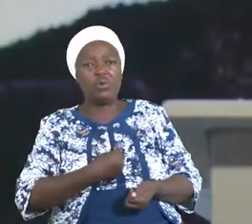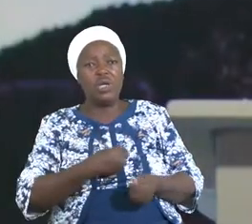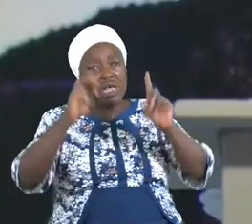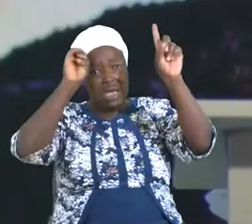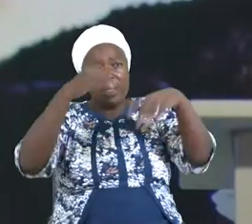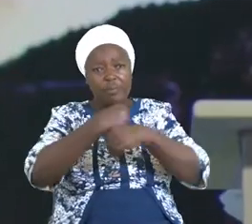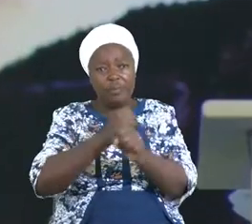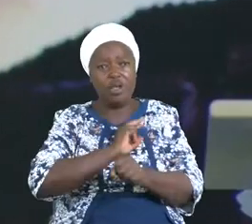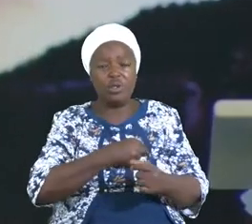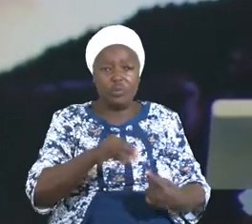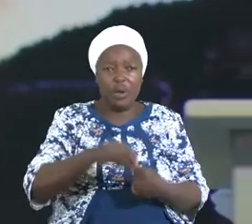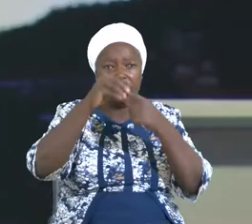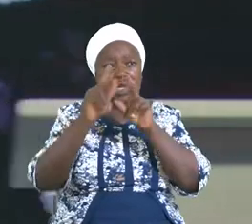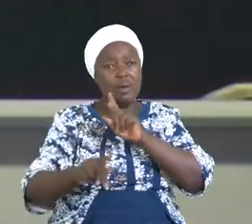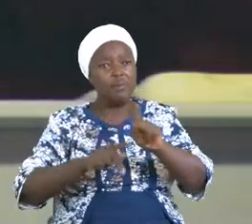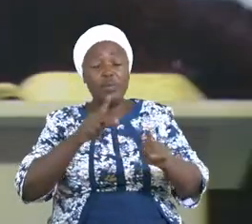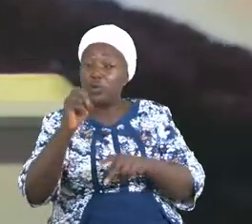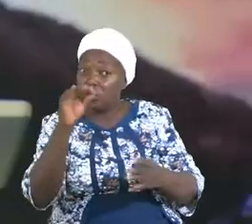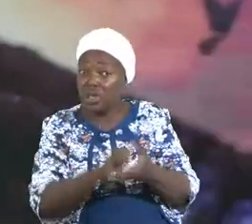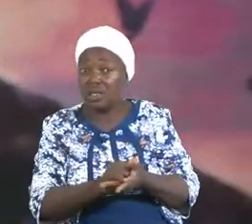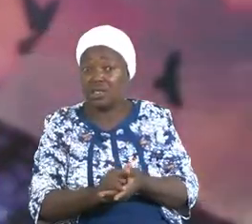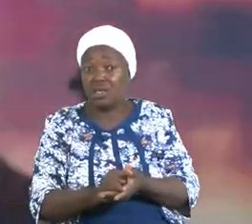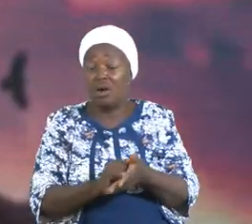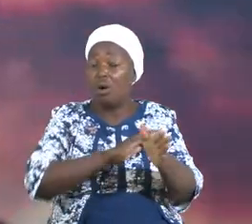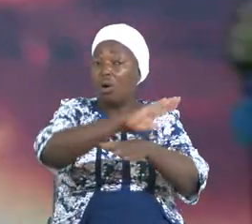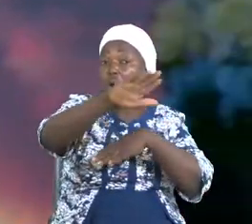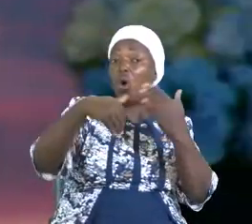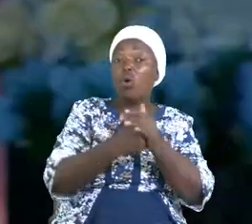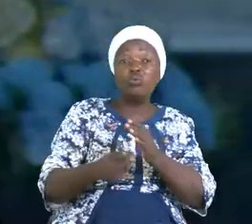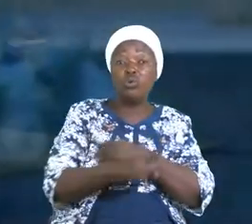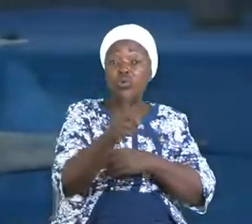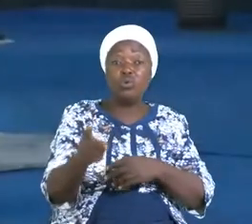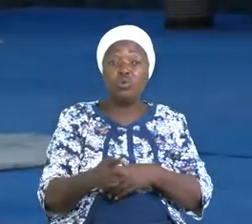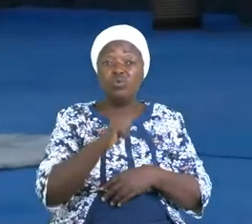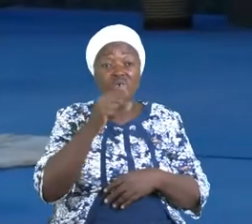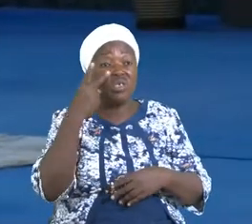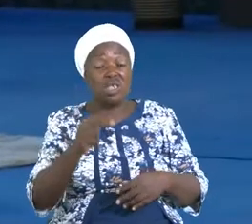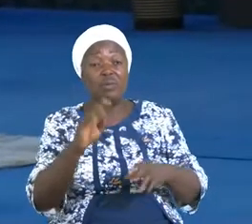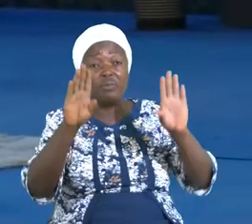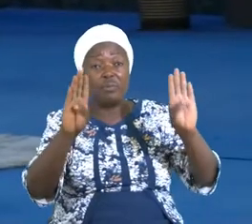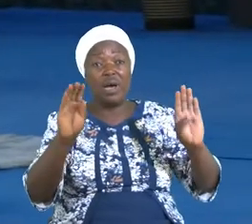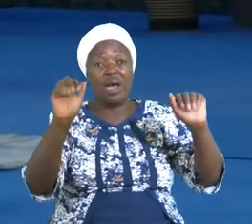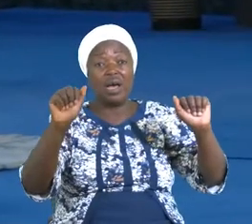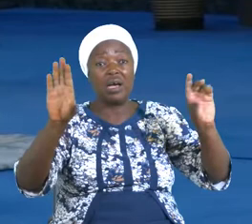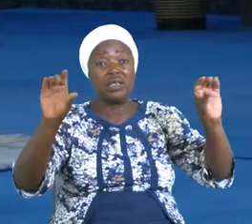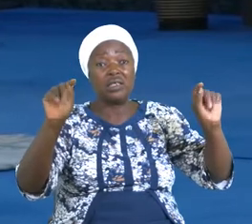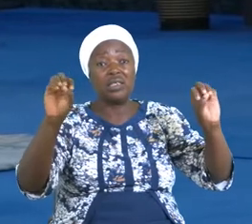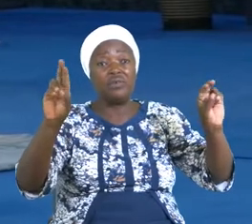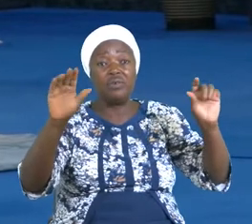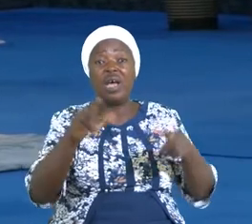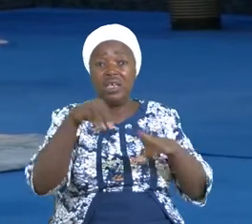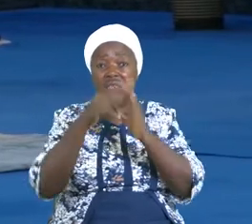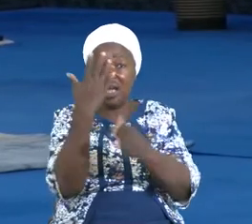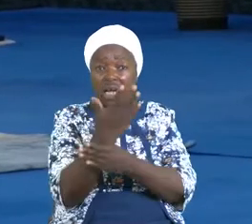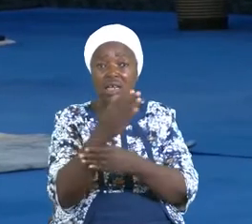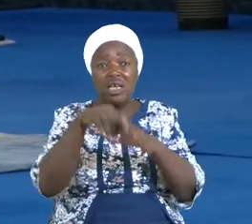peculiar people, so that all those invisible bacteria in the hand, in the